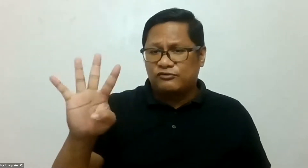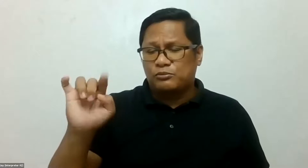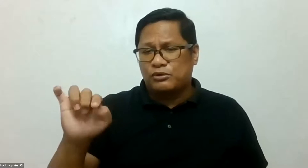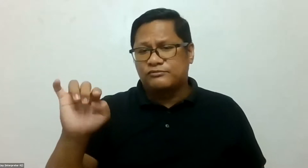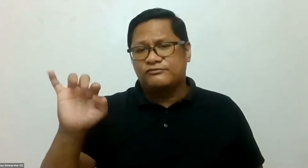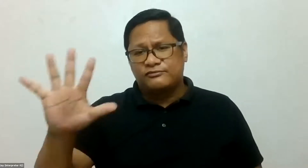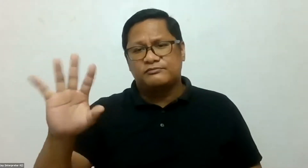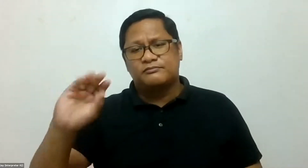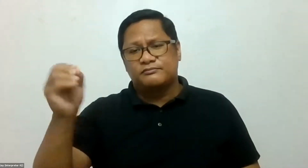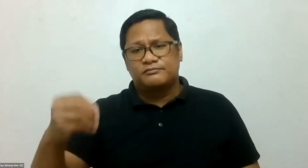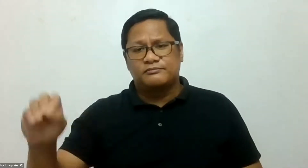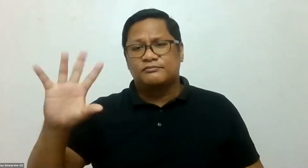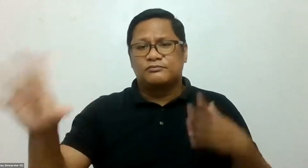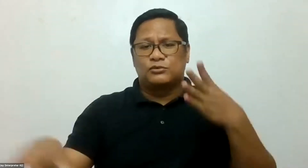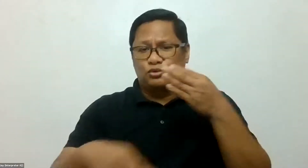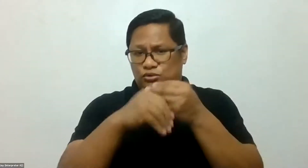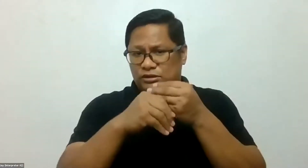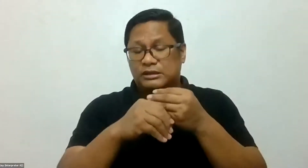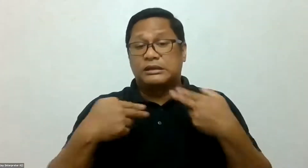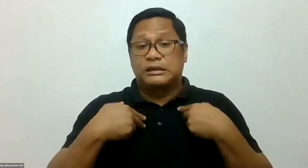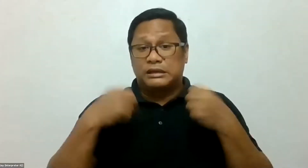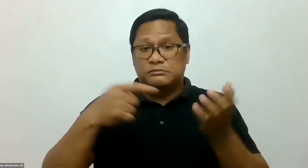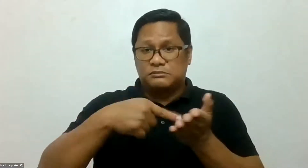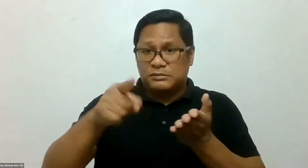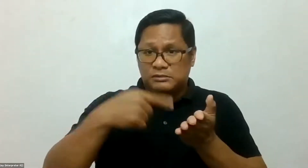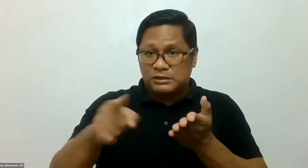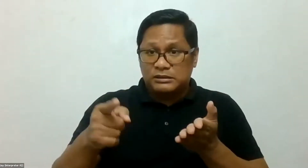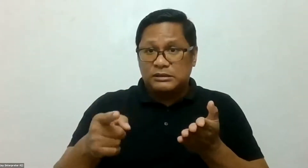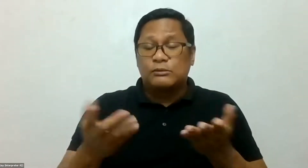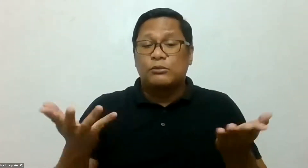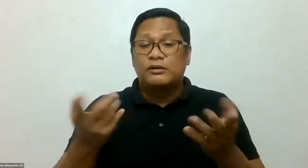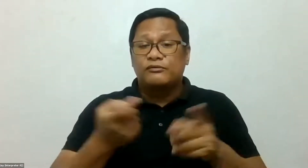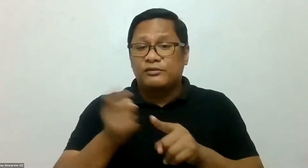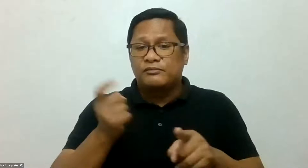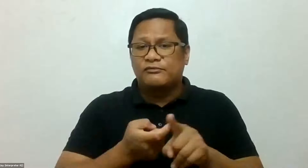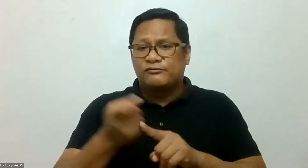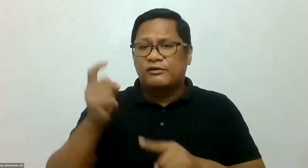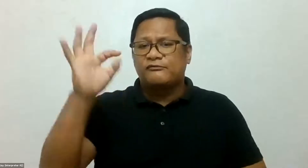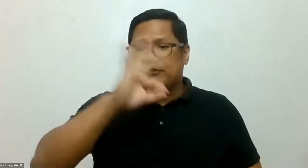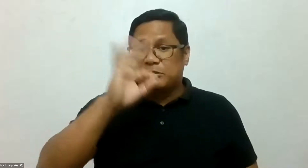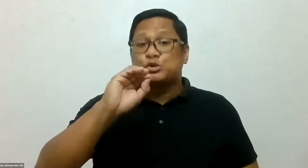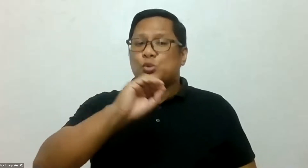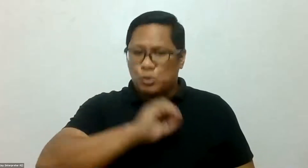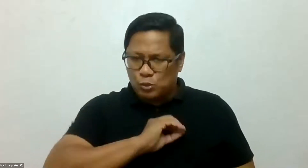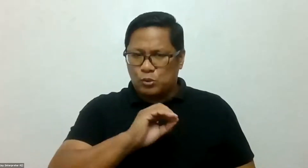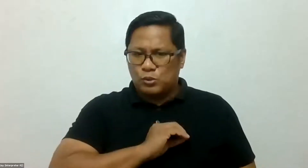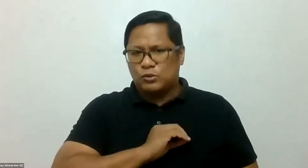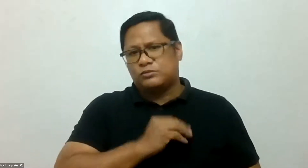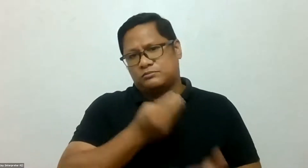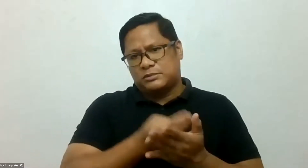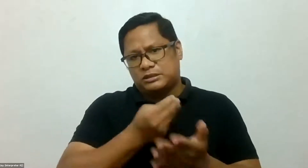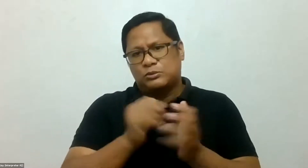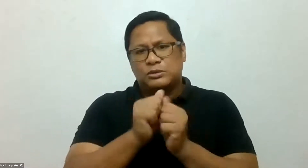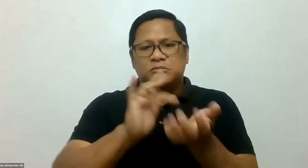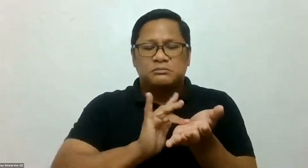54.5% of total health payment came from Filipinos' own pocket, with medicines